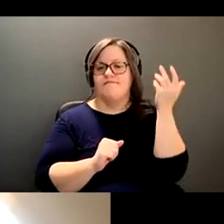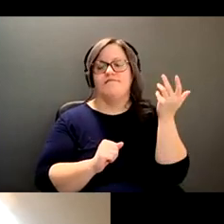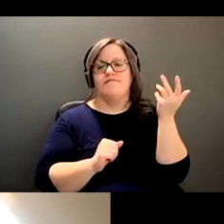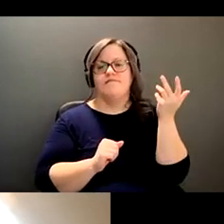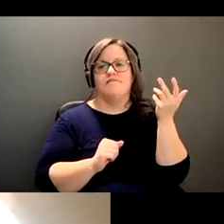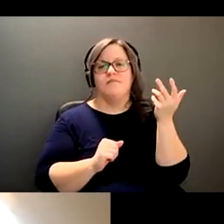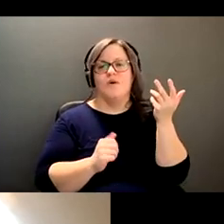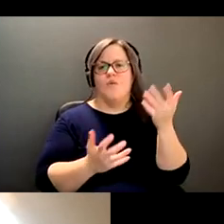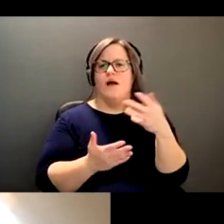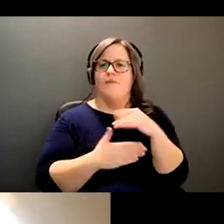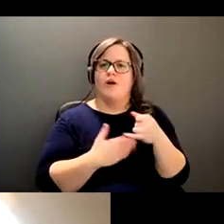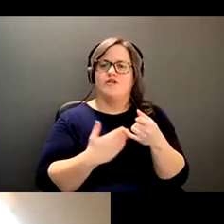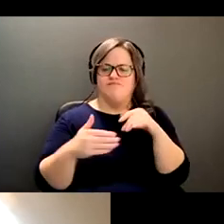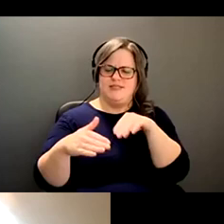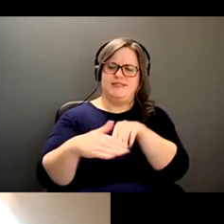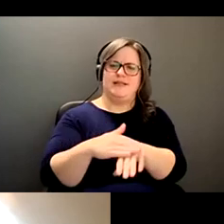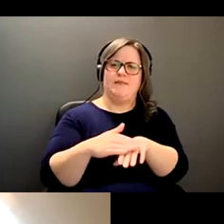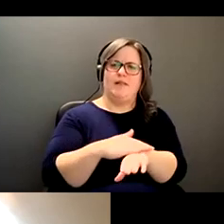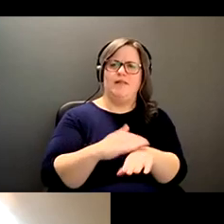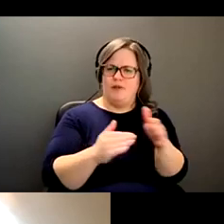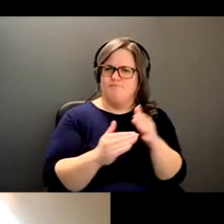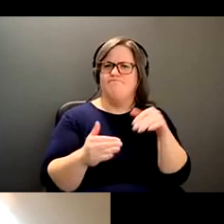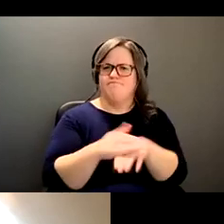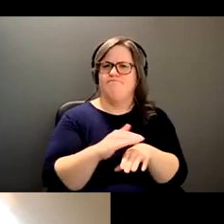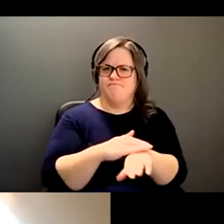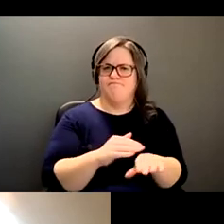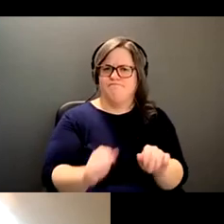as accessible as sort of possible within context.